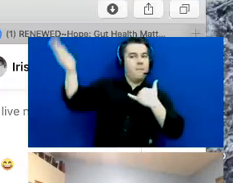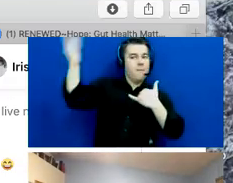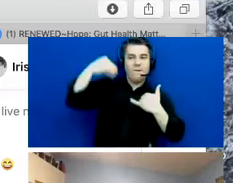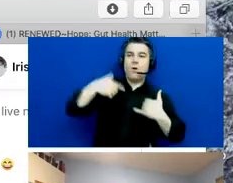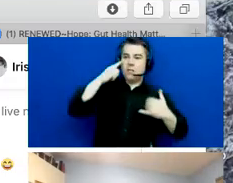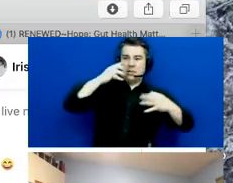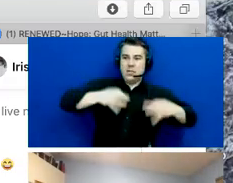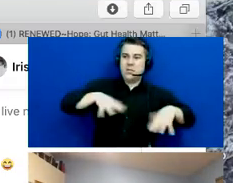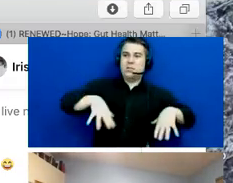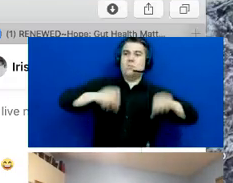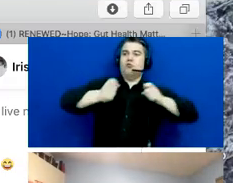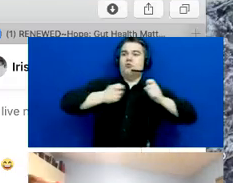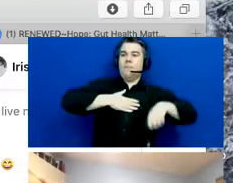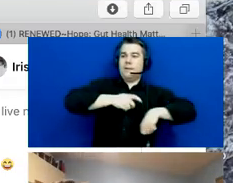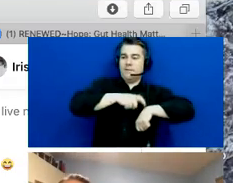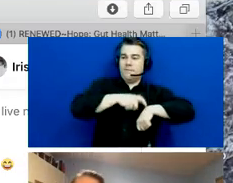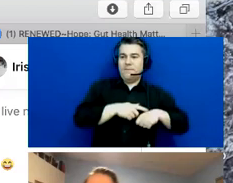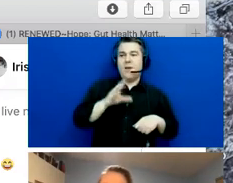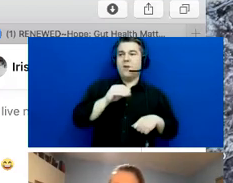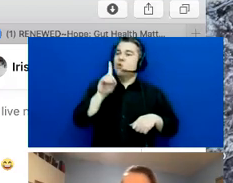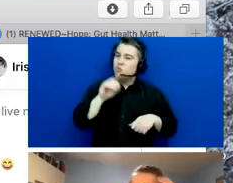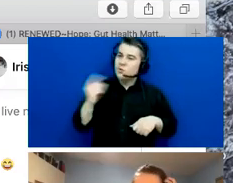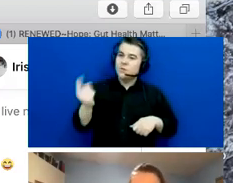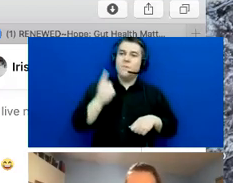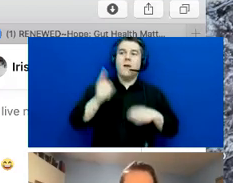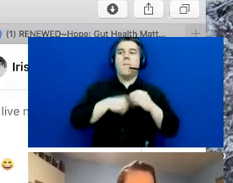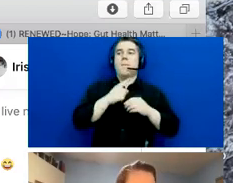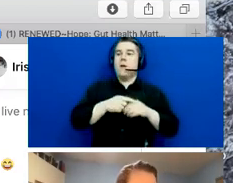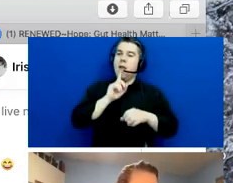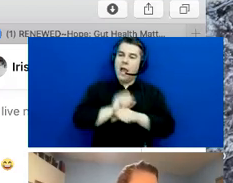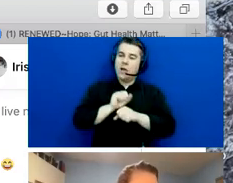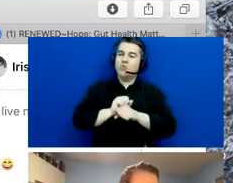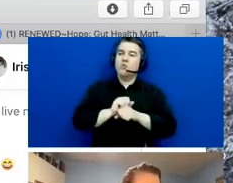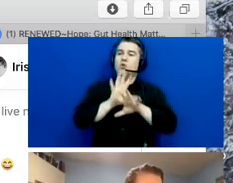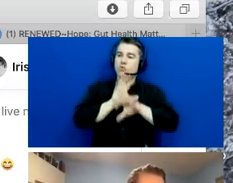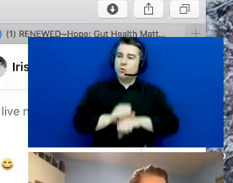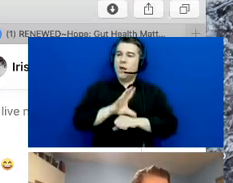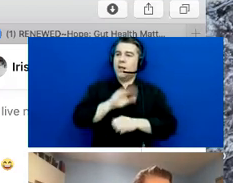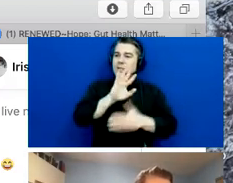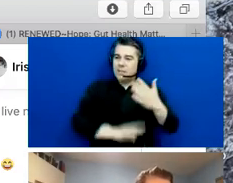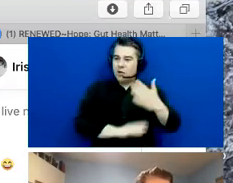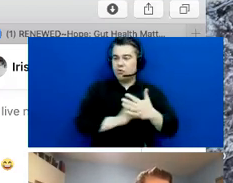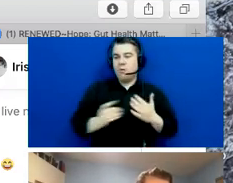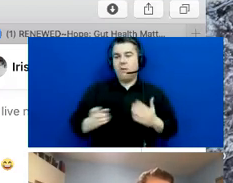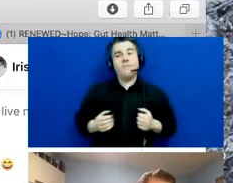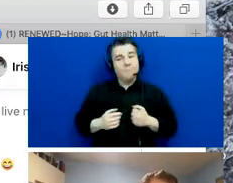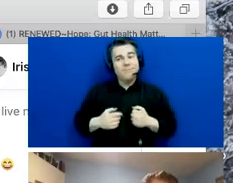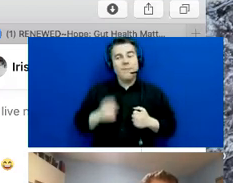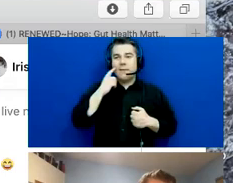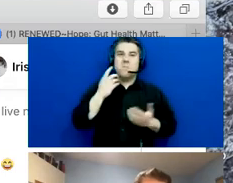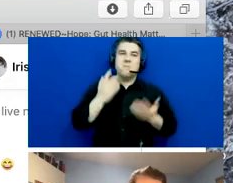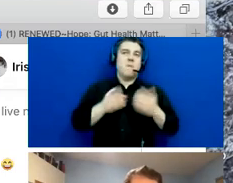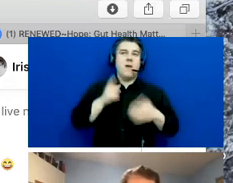my time, to do something about an actual routine and schedule. I think I was expecting baby number